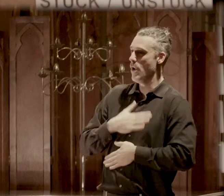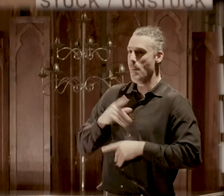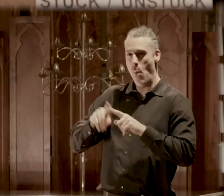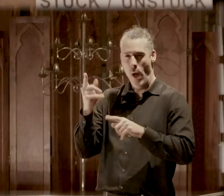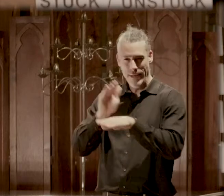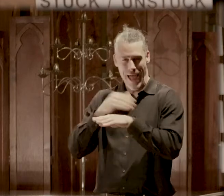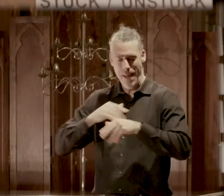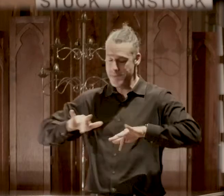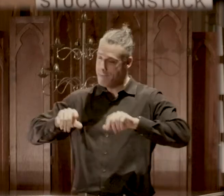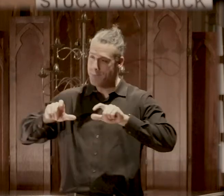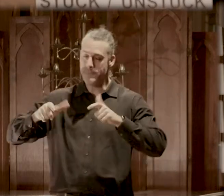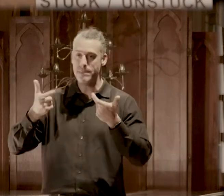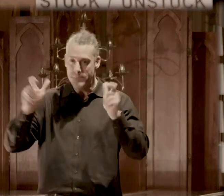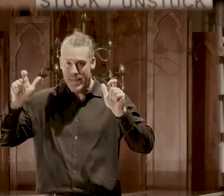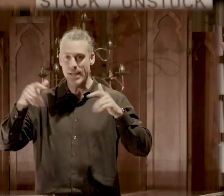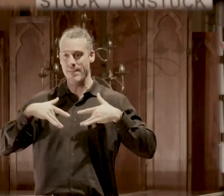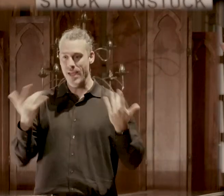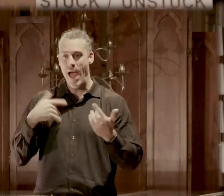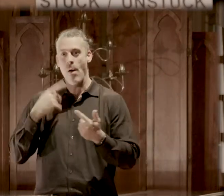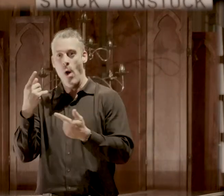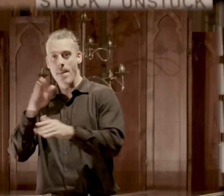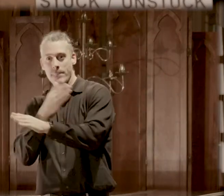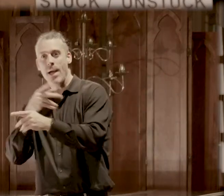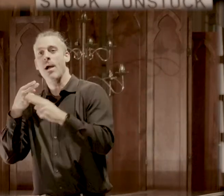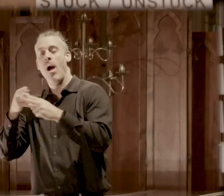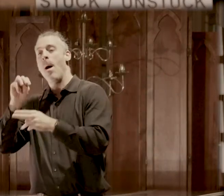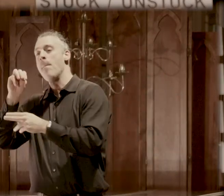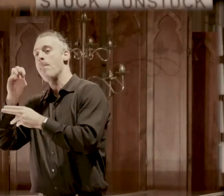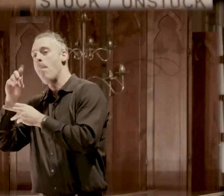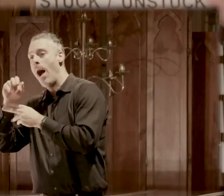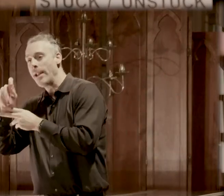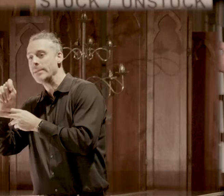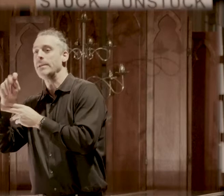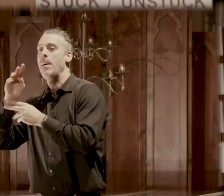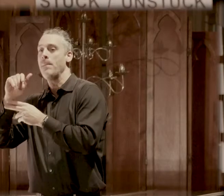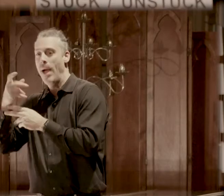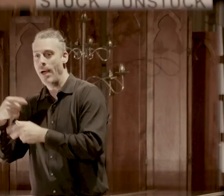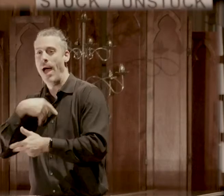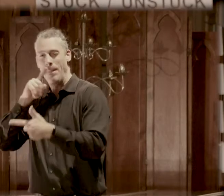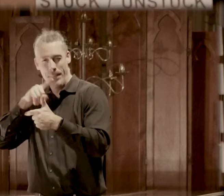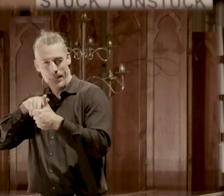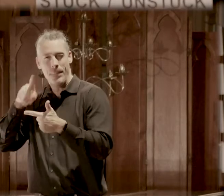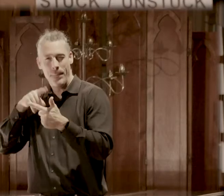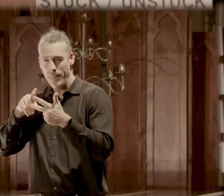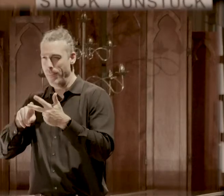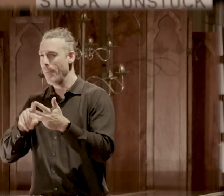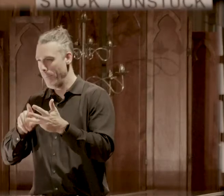But there was this big event one night, and Modest Mouse was playing, and Team Dresh, and